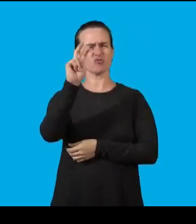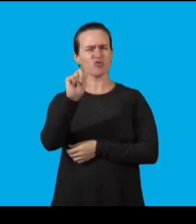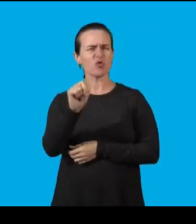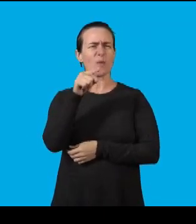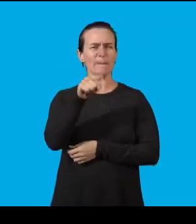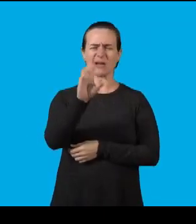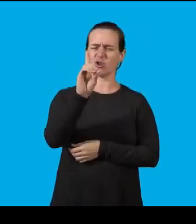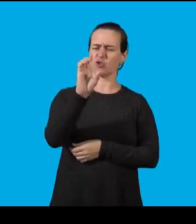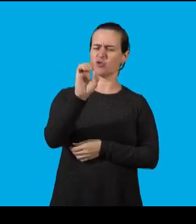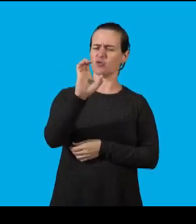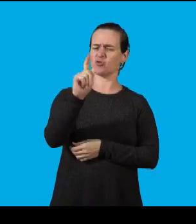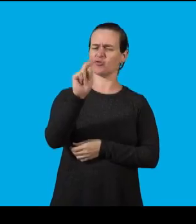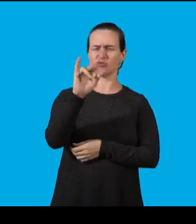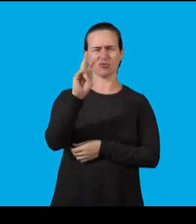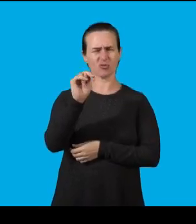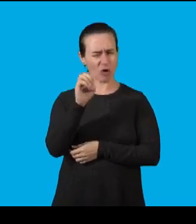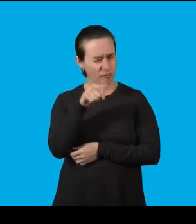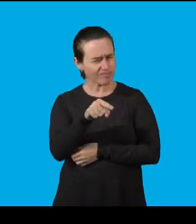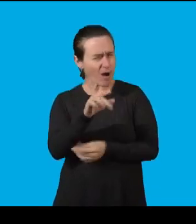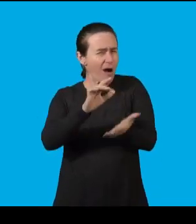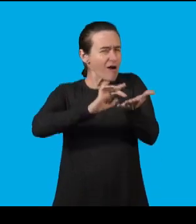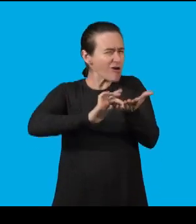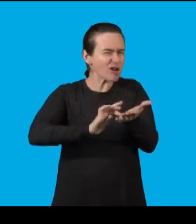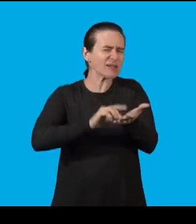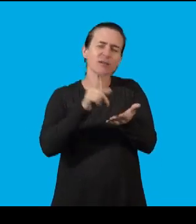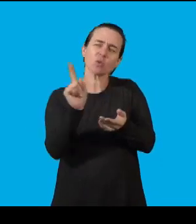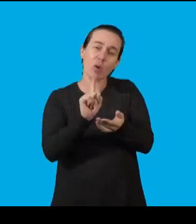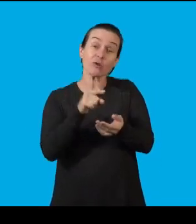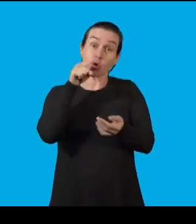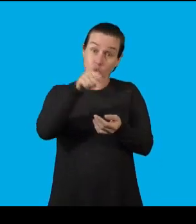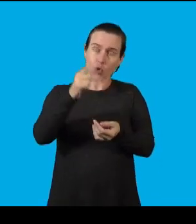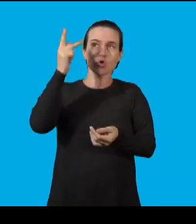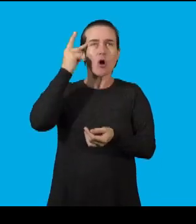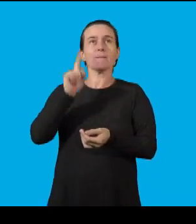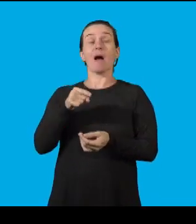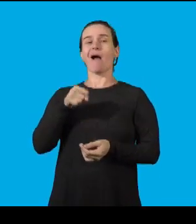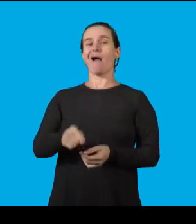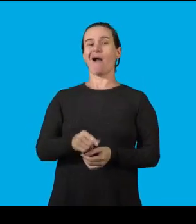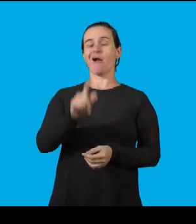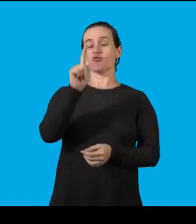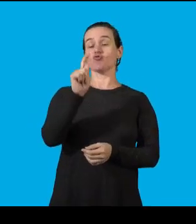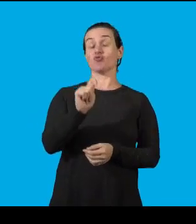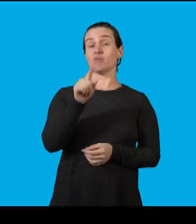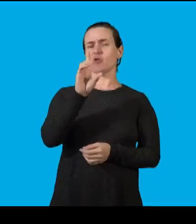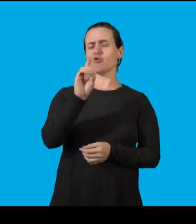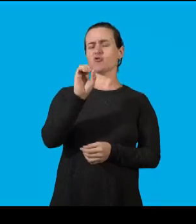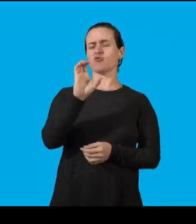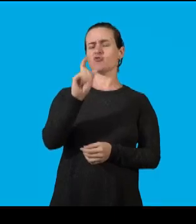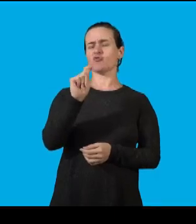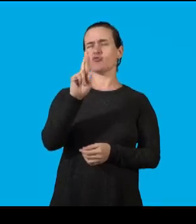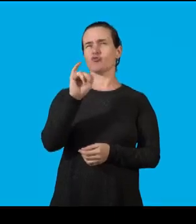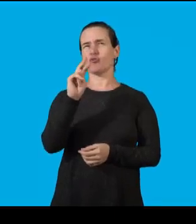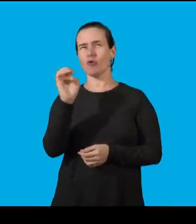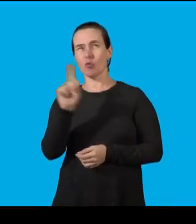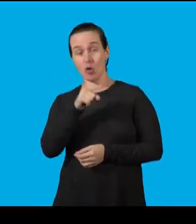this requires prior knowledge, your previous knowledge of what the Truman Doctrine was about and why it